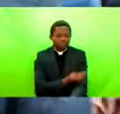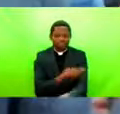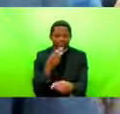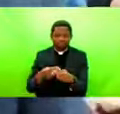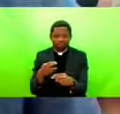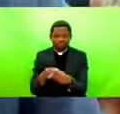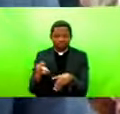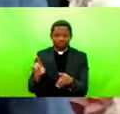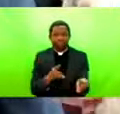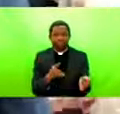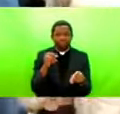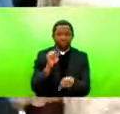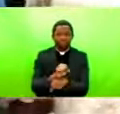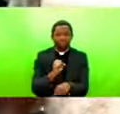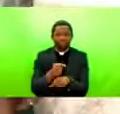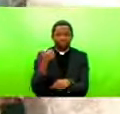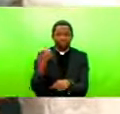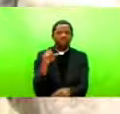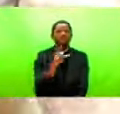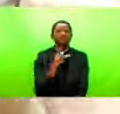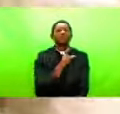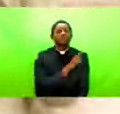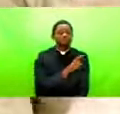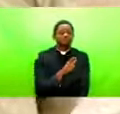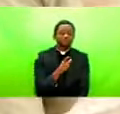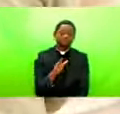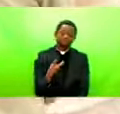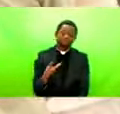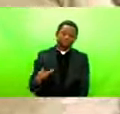Oh, doing the work of the